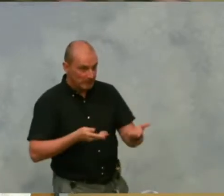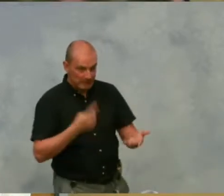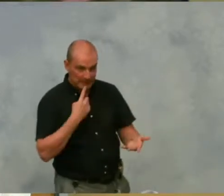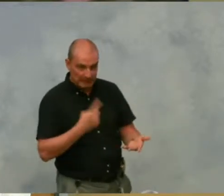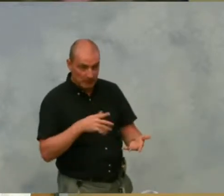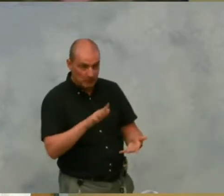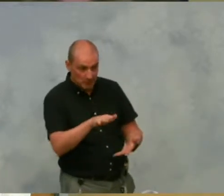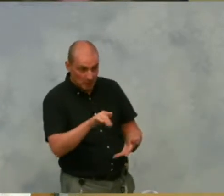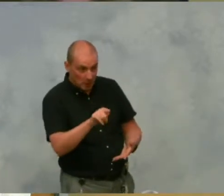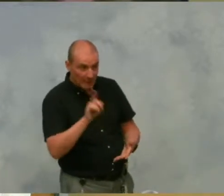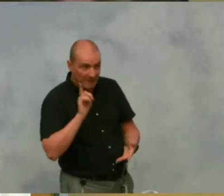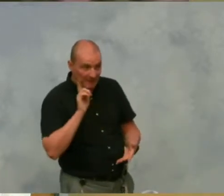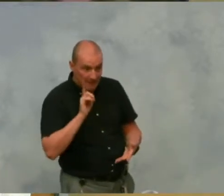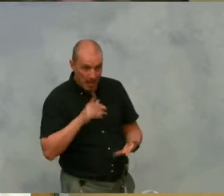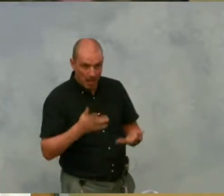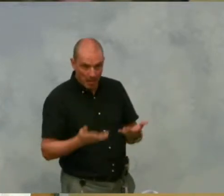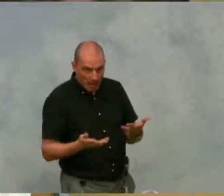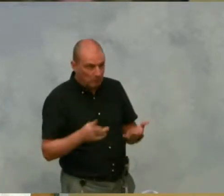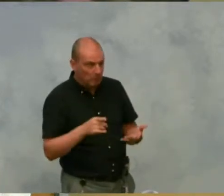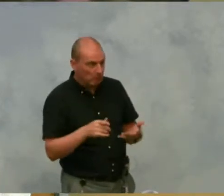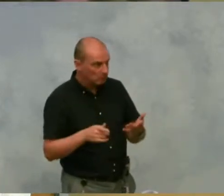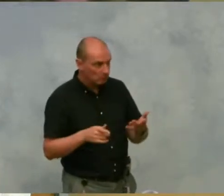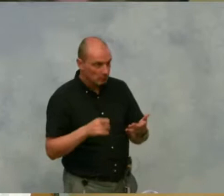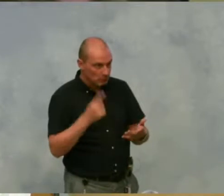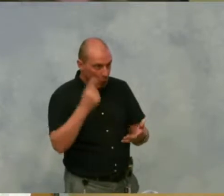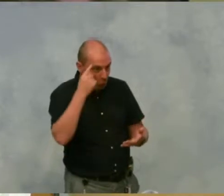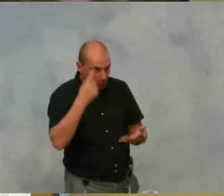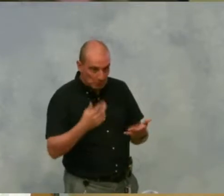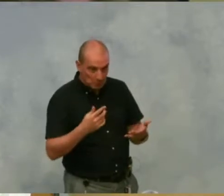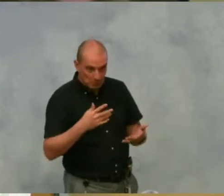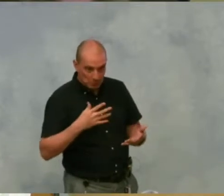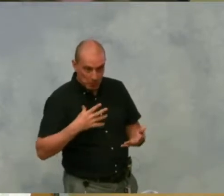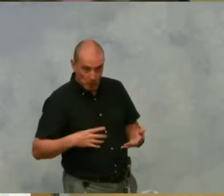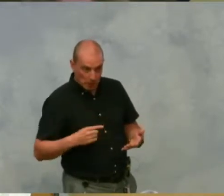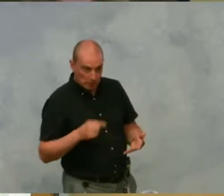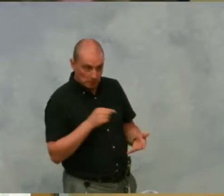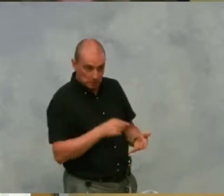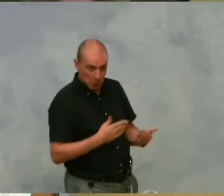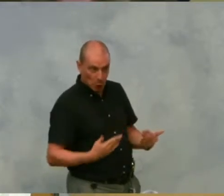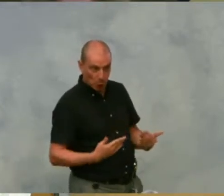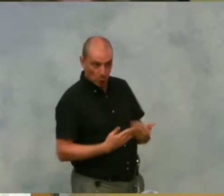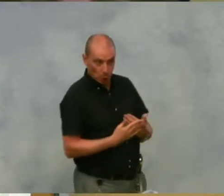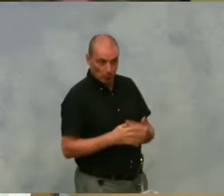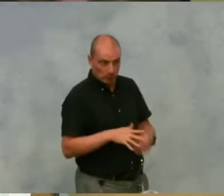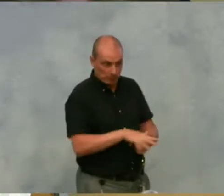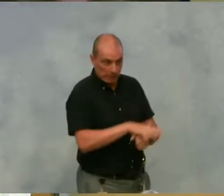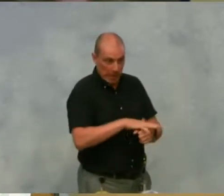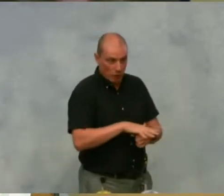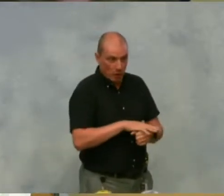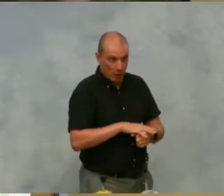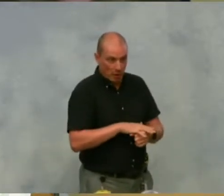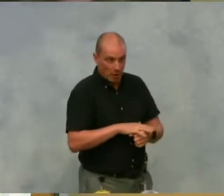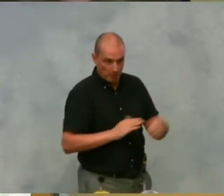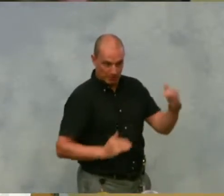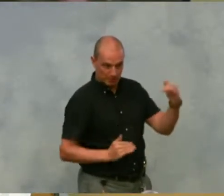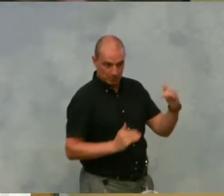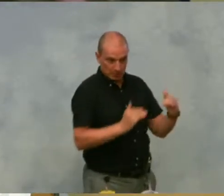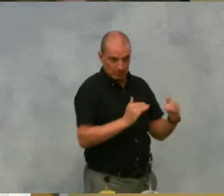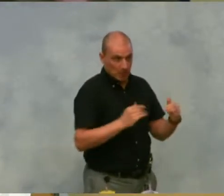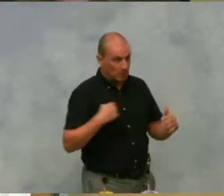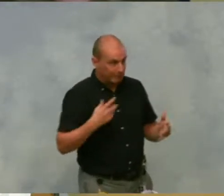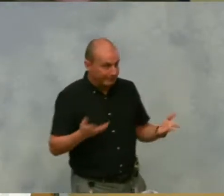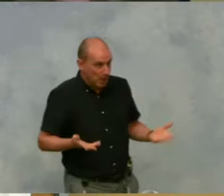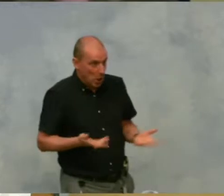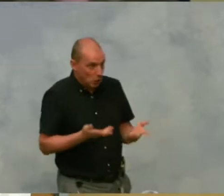thought about perhaps taking on some development and moving into a completely different area? So we do encourage that. and actually we